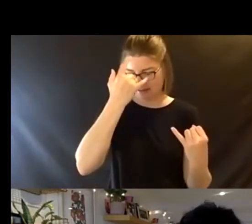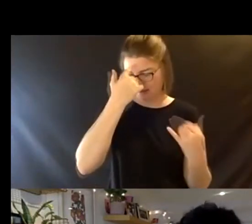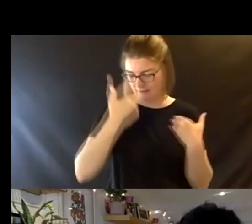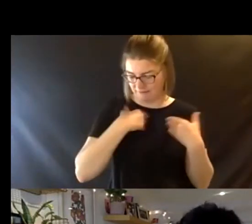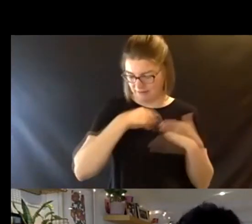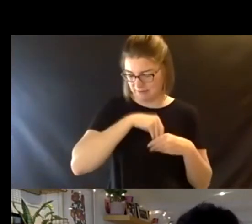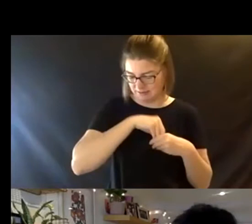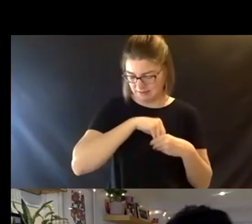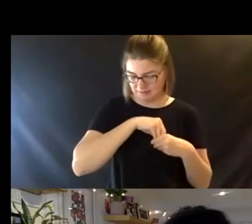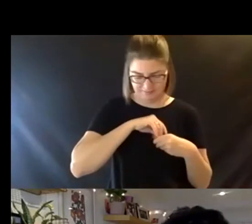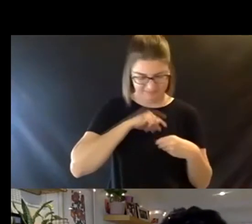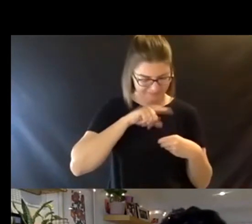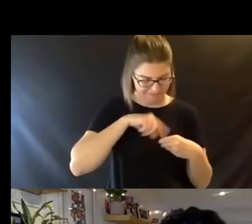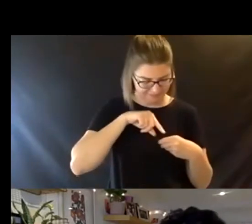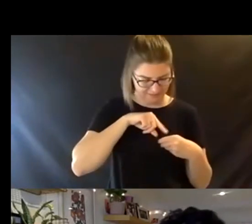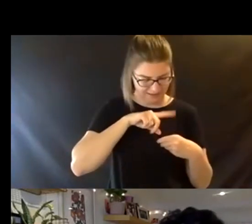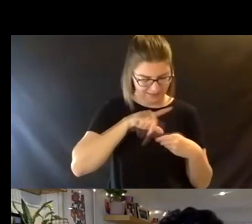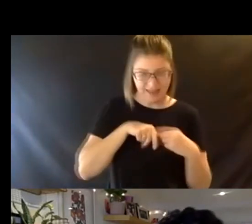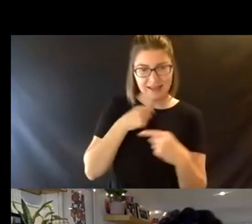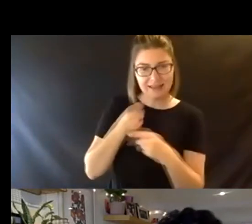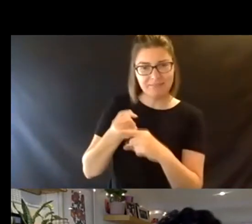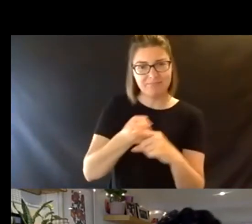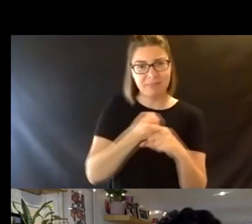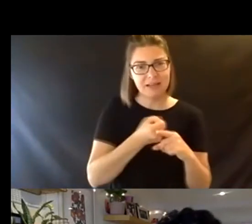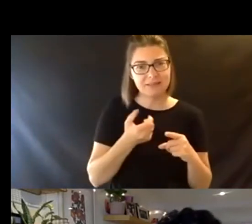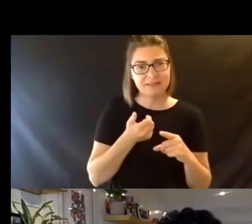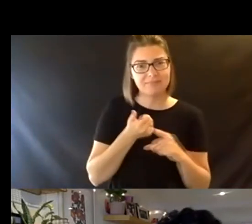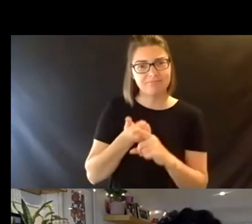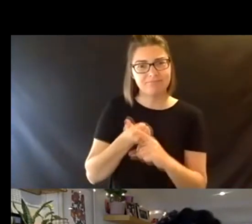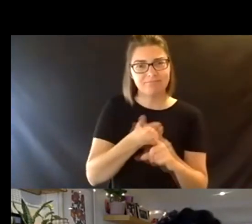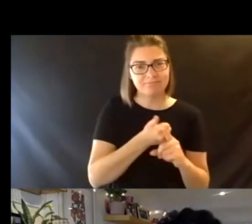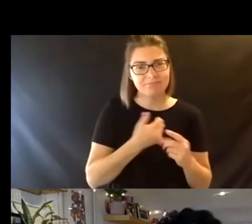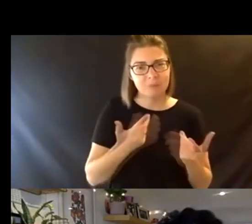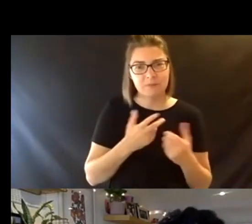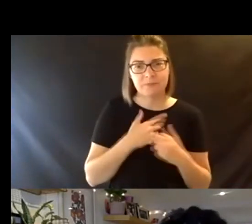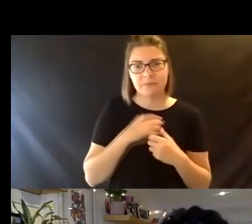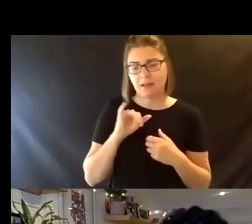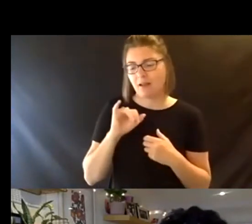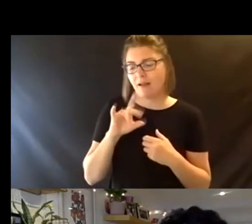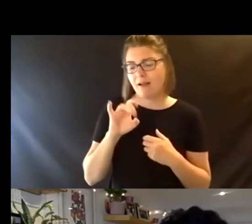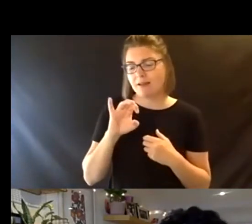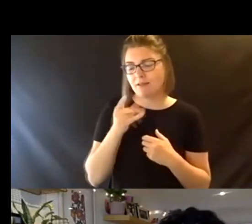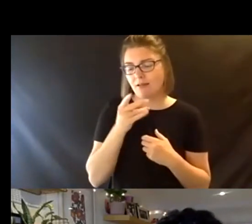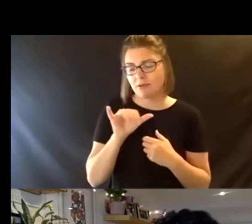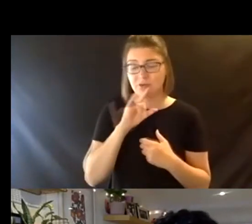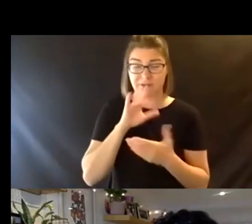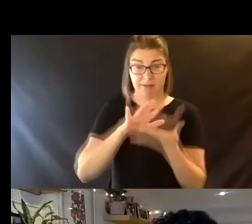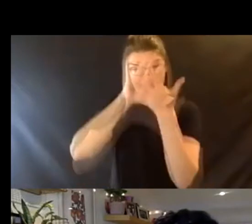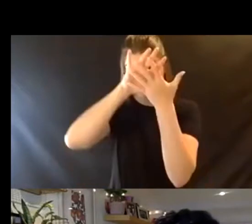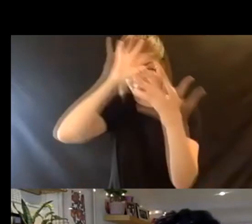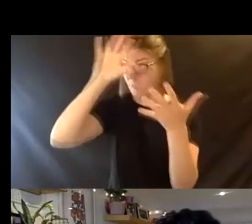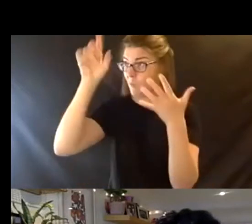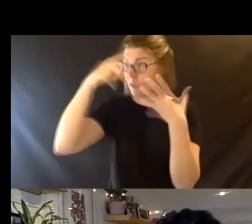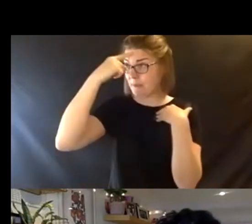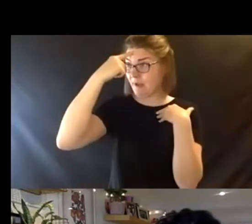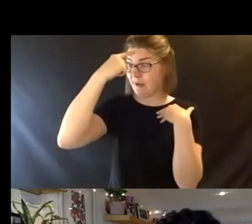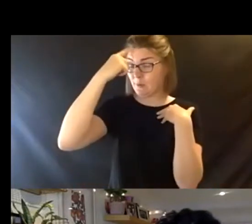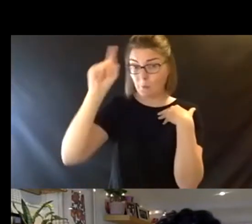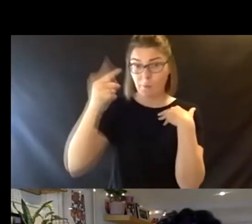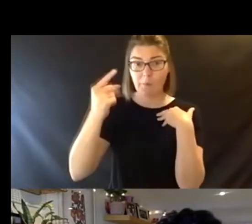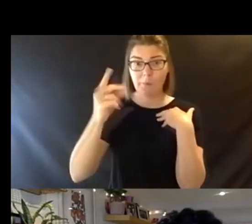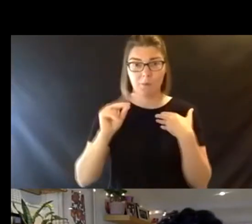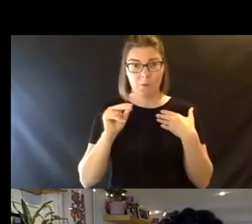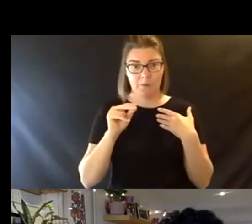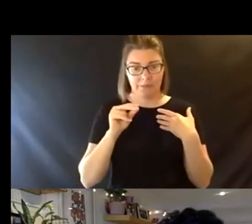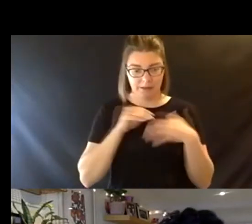thinking, what impacts do those have? Like, you know, ideology is not something abstract that exists only in your mind. It defines how